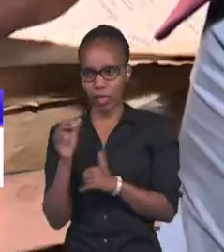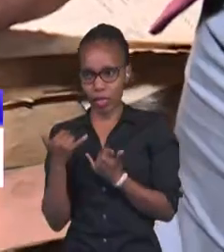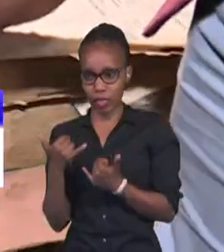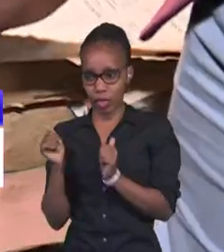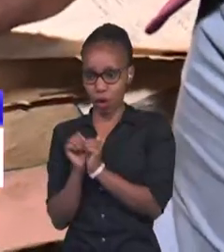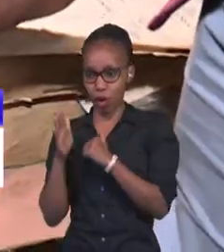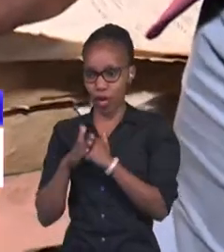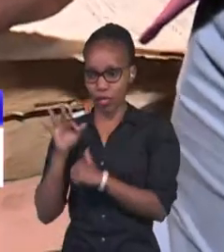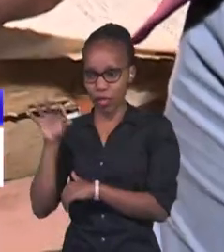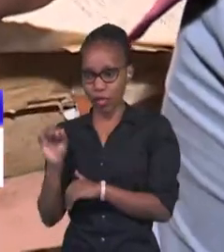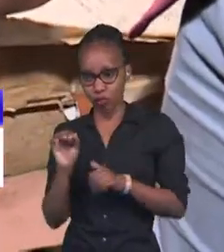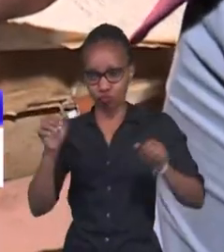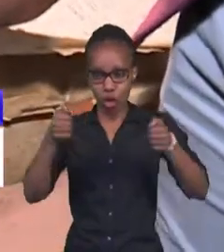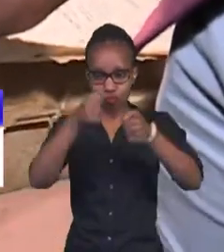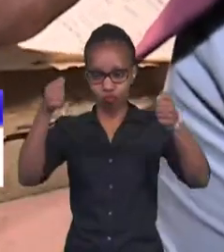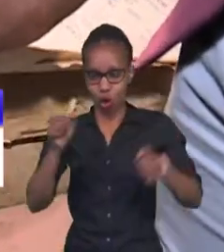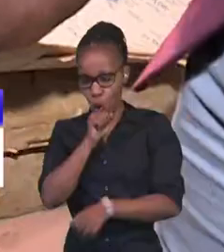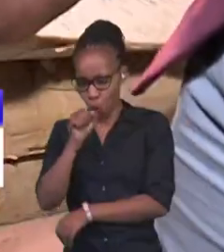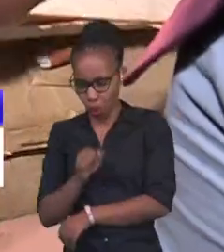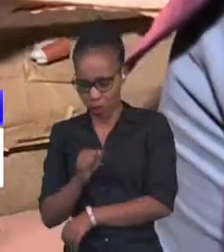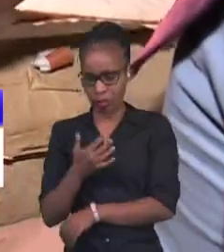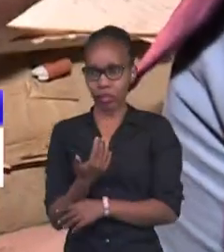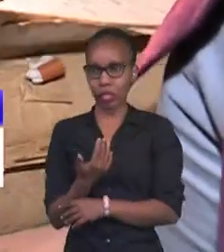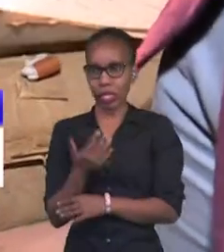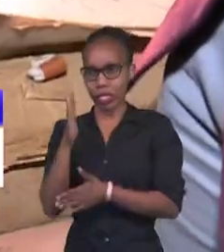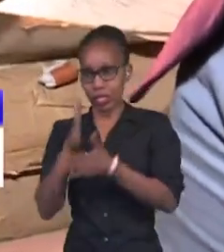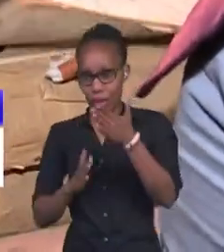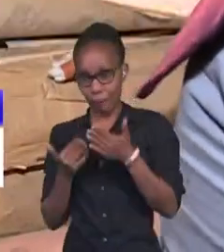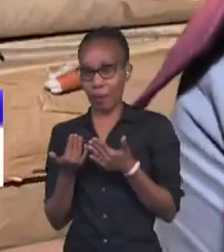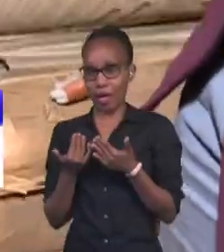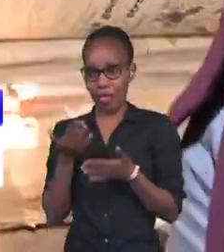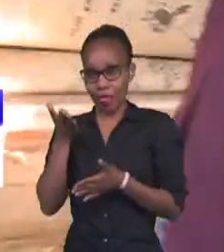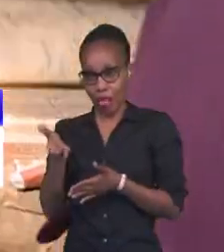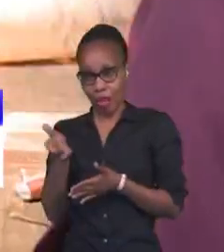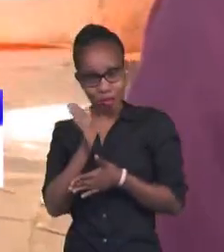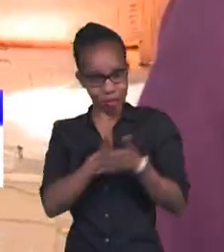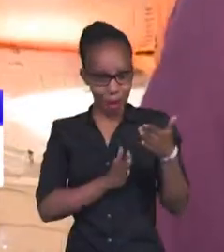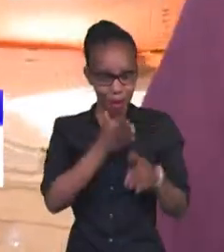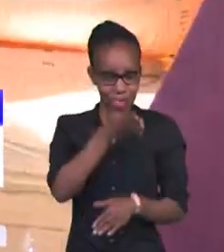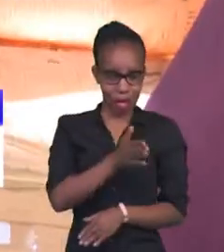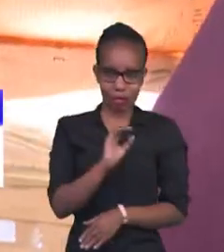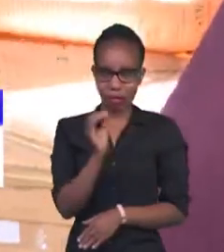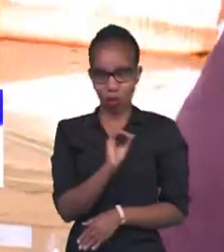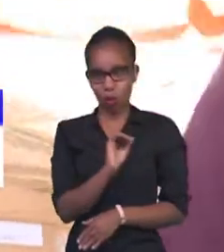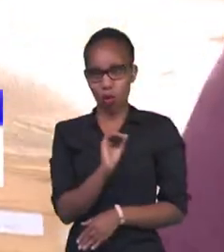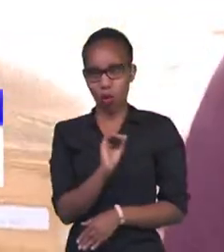40s. Stacks and stacks of the old newspapers, some in print, some already out of print.